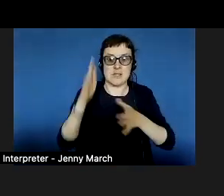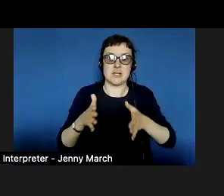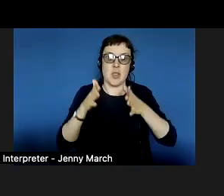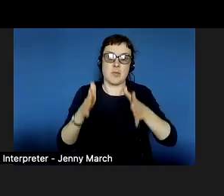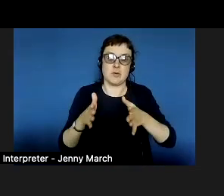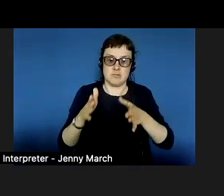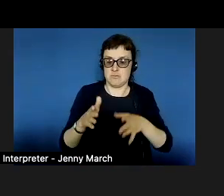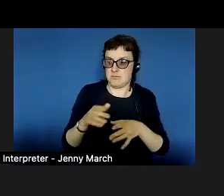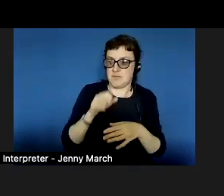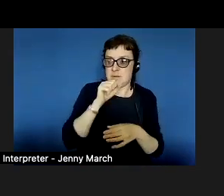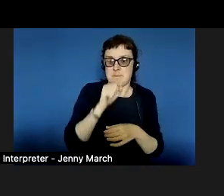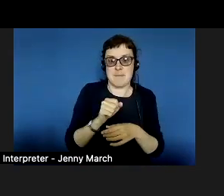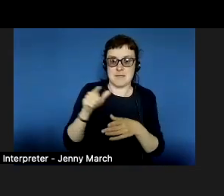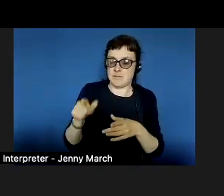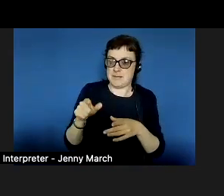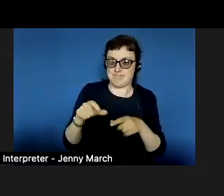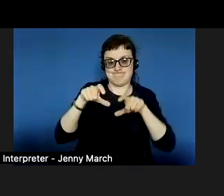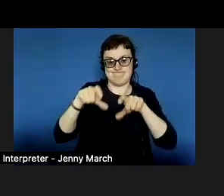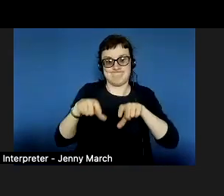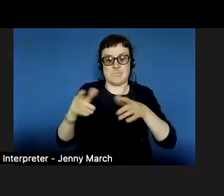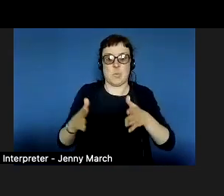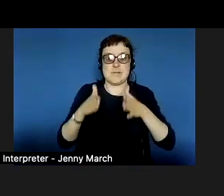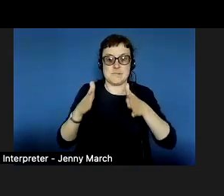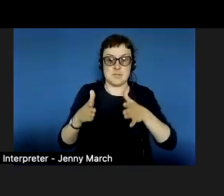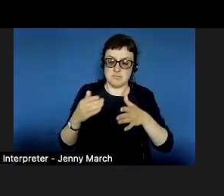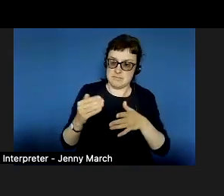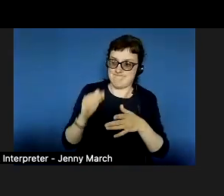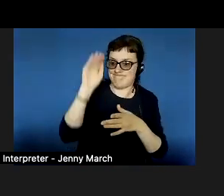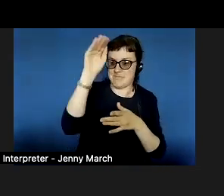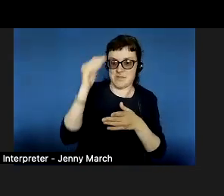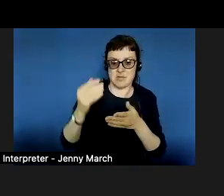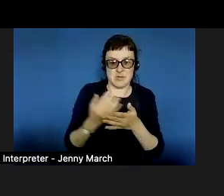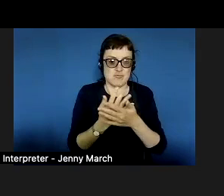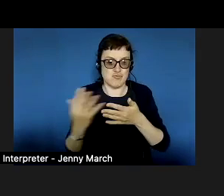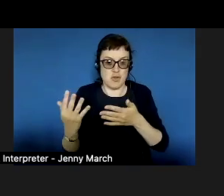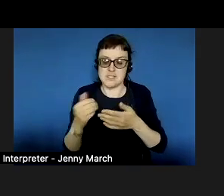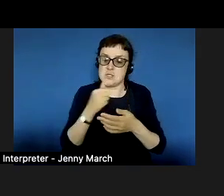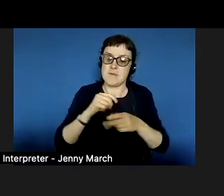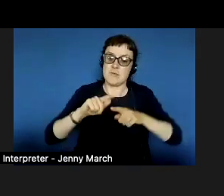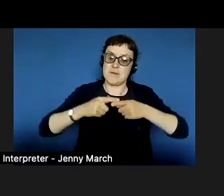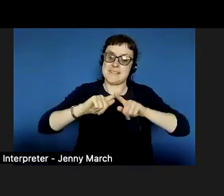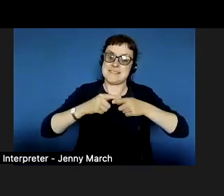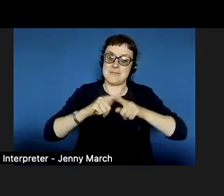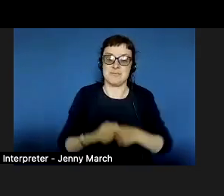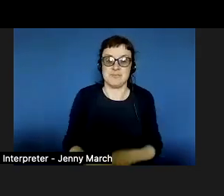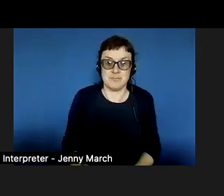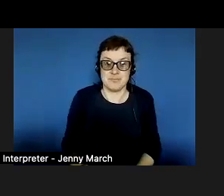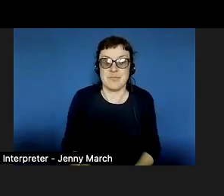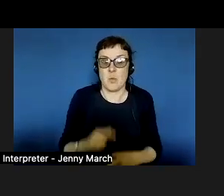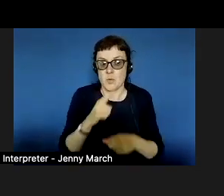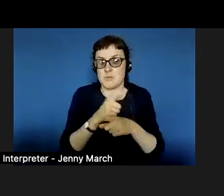of his life in. I'm going to talk about his work in a little bit because it was the work that inspired